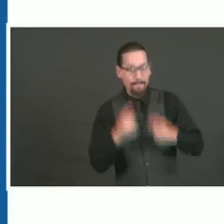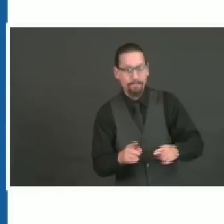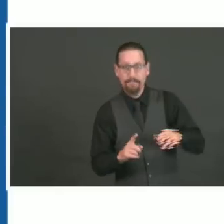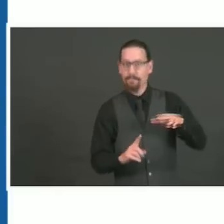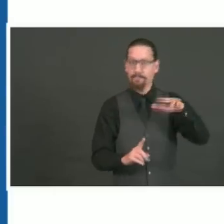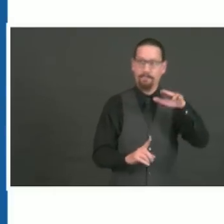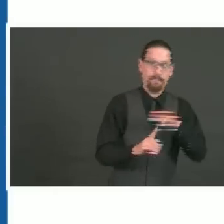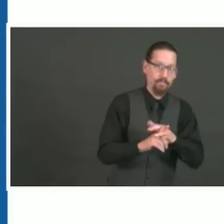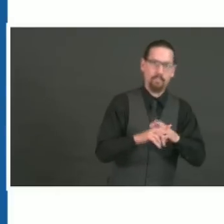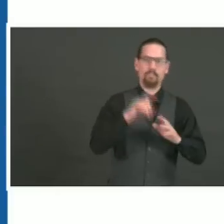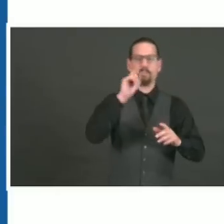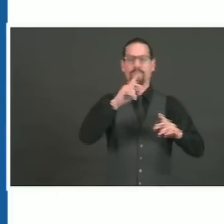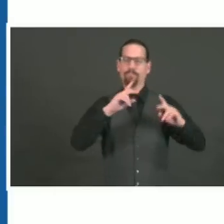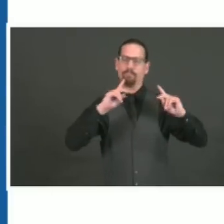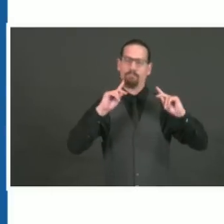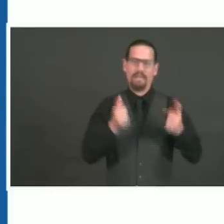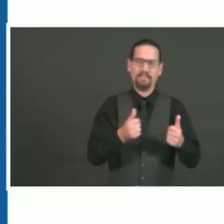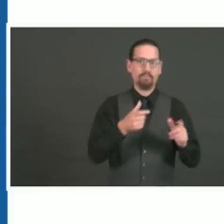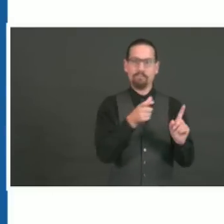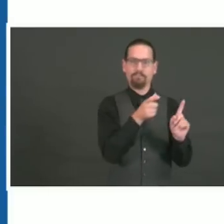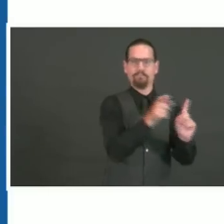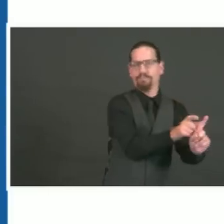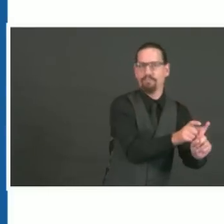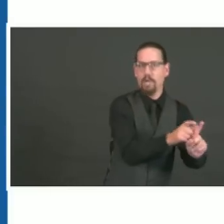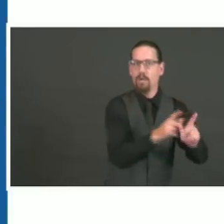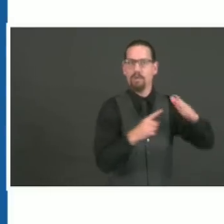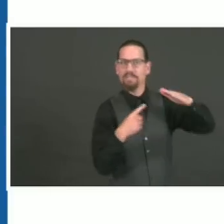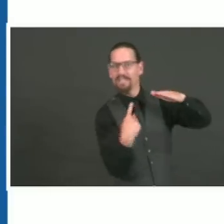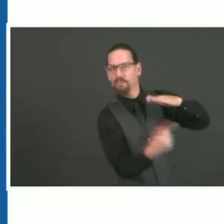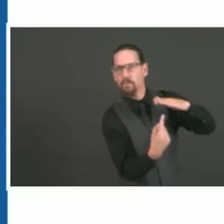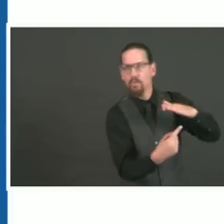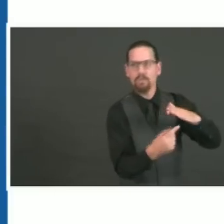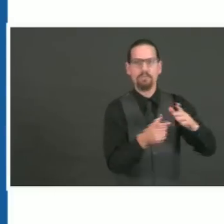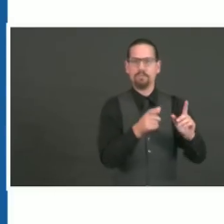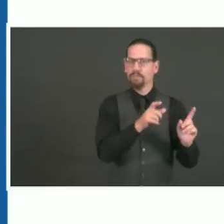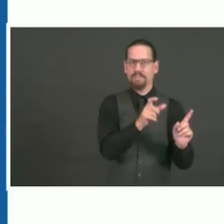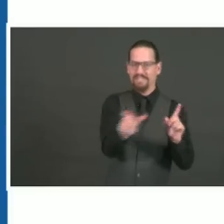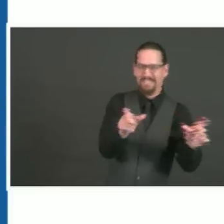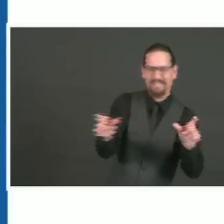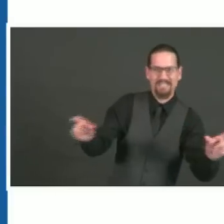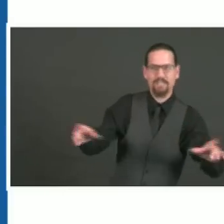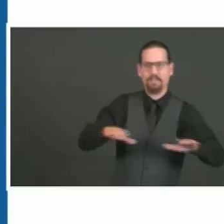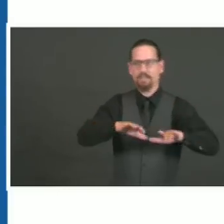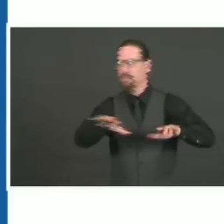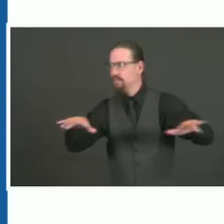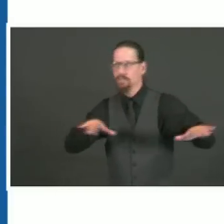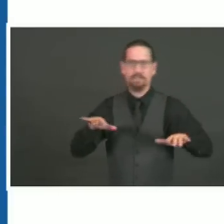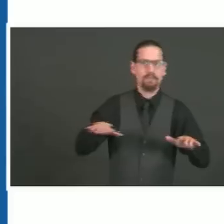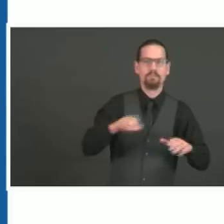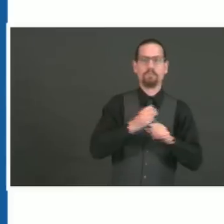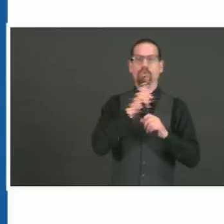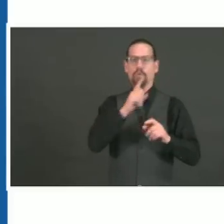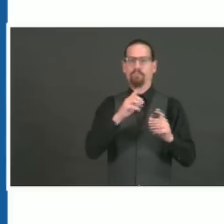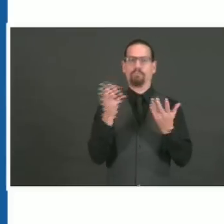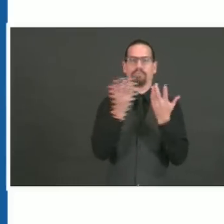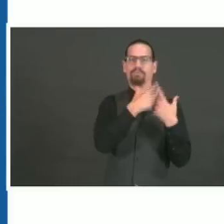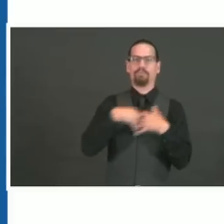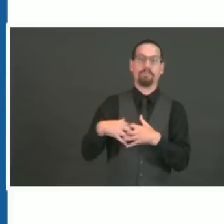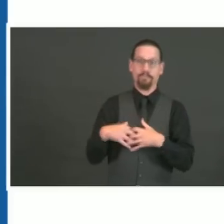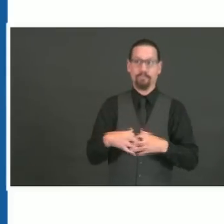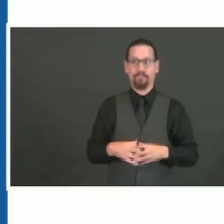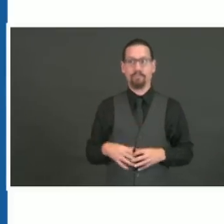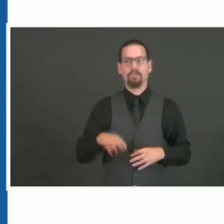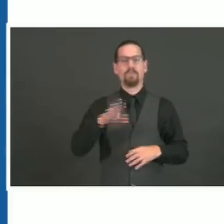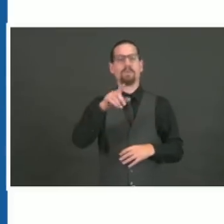isolate and quarantine the direct contacts. By the way, I get asked a lot, what exactly is a close contact in the